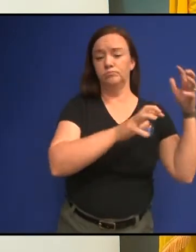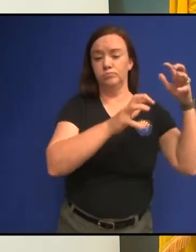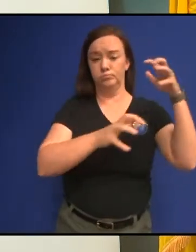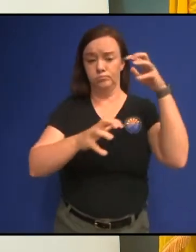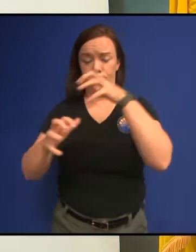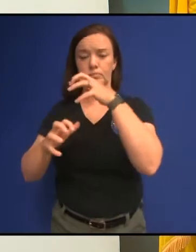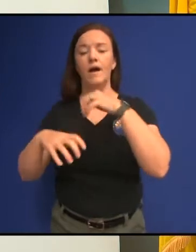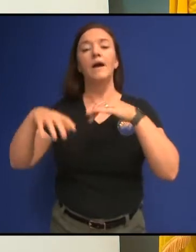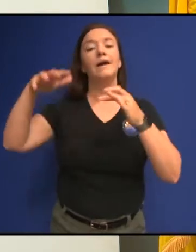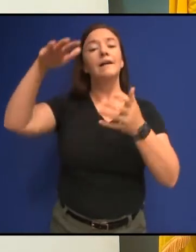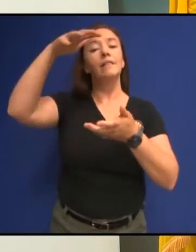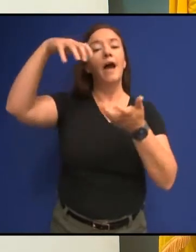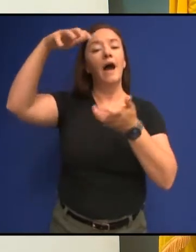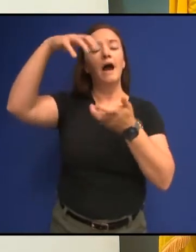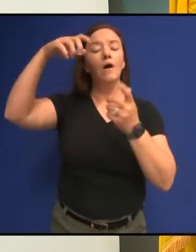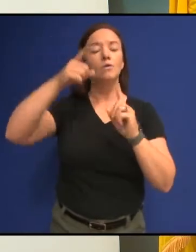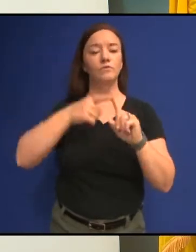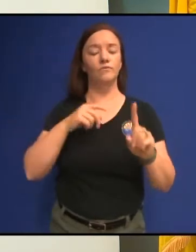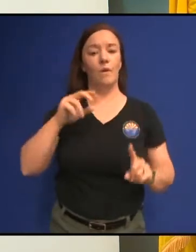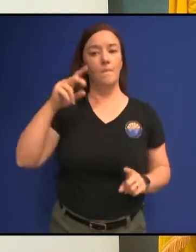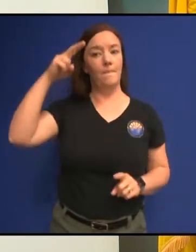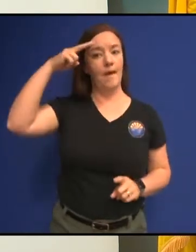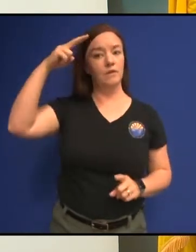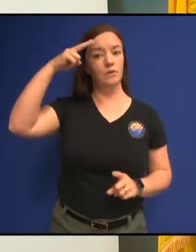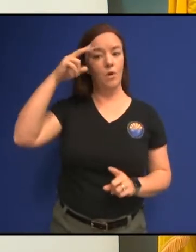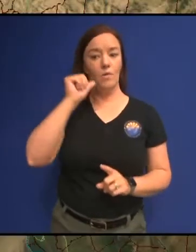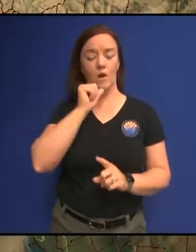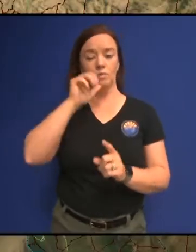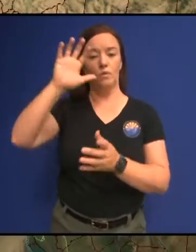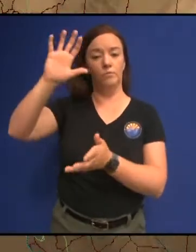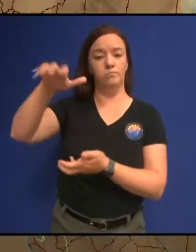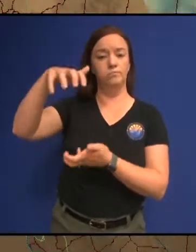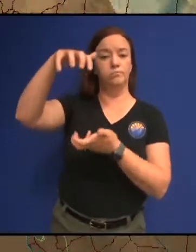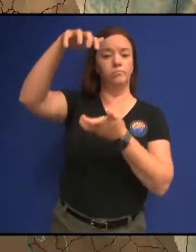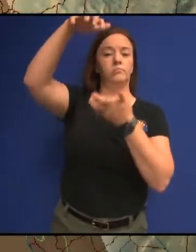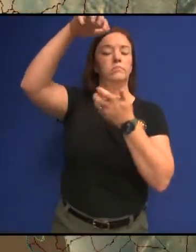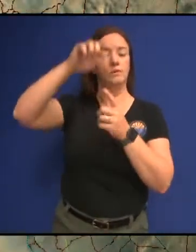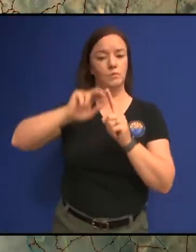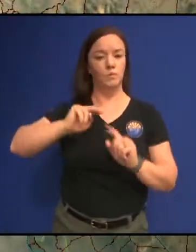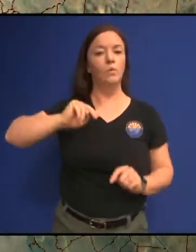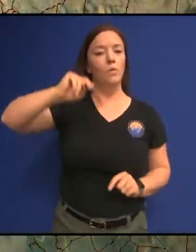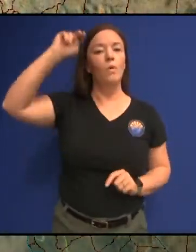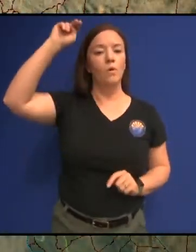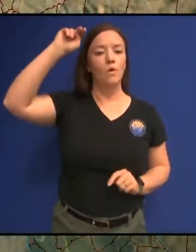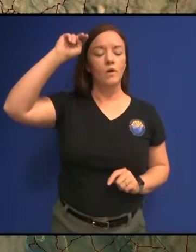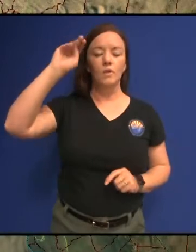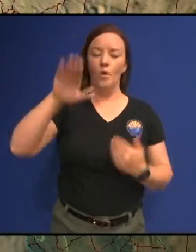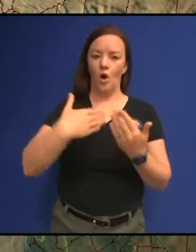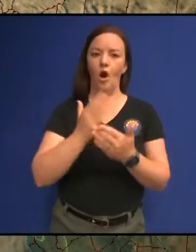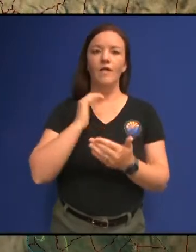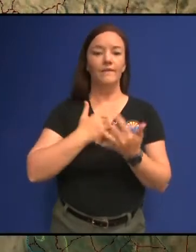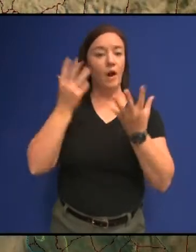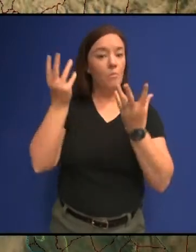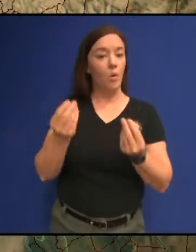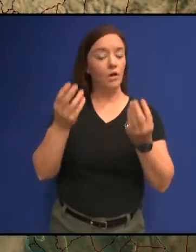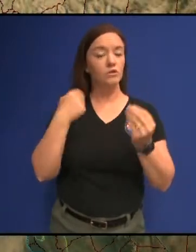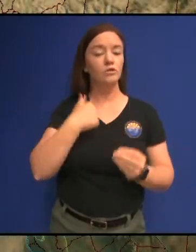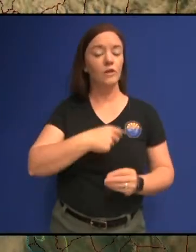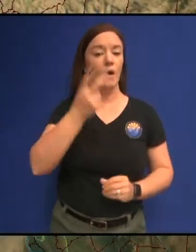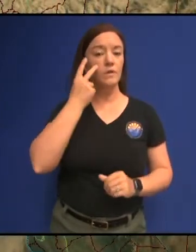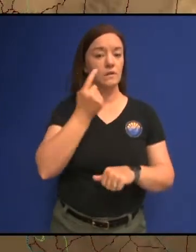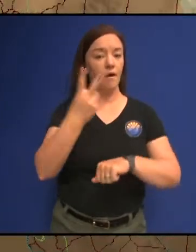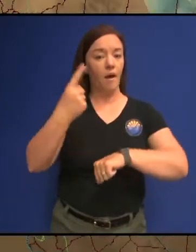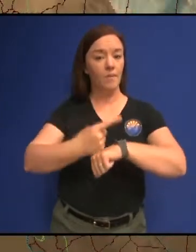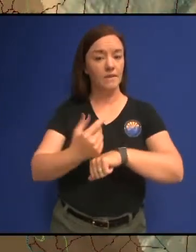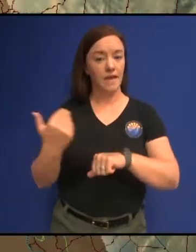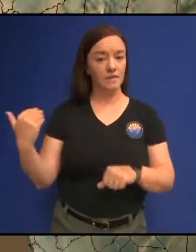then clouds shooting up out of Mexico and Arizona up to the north, where all of our moisture that we saw a couple days ago has